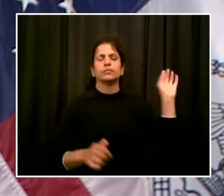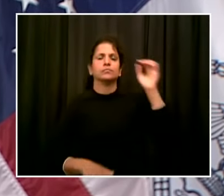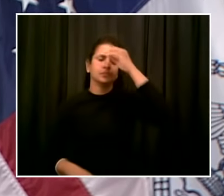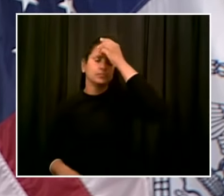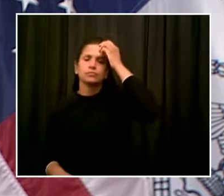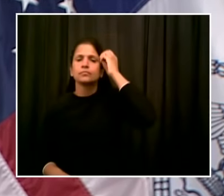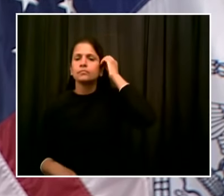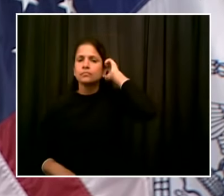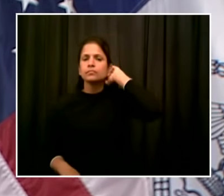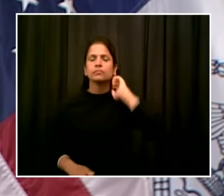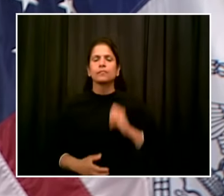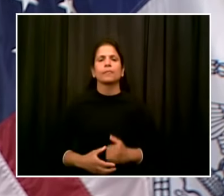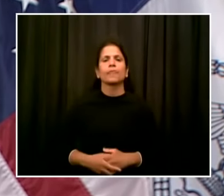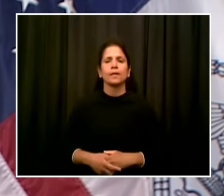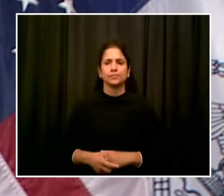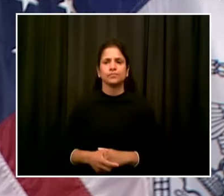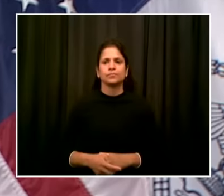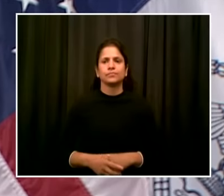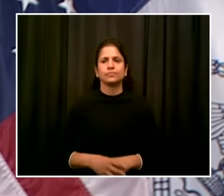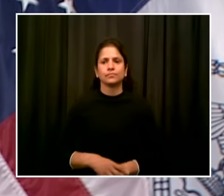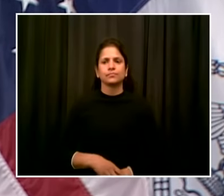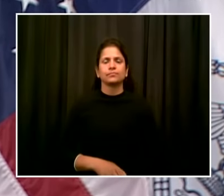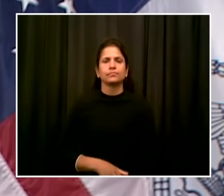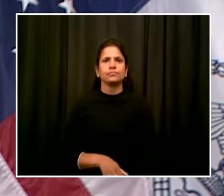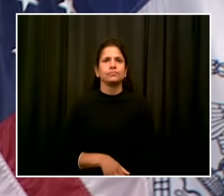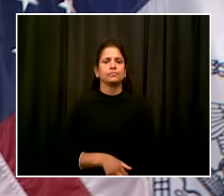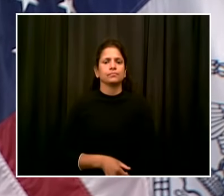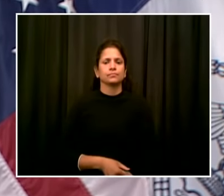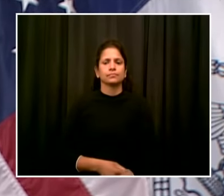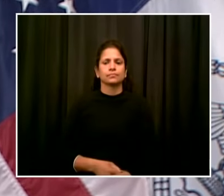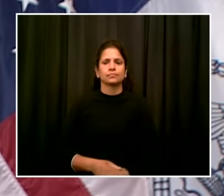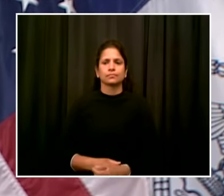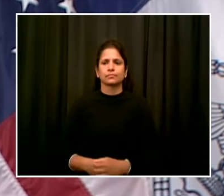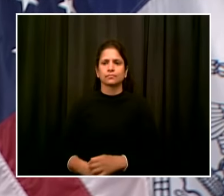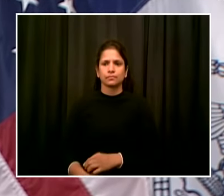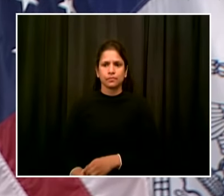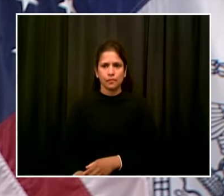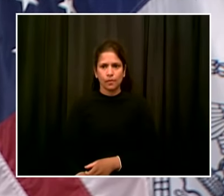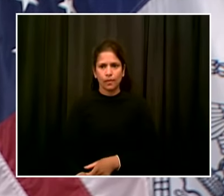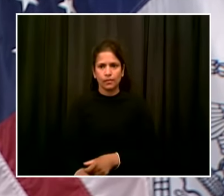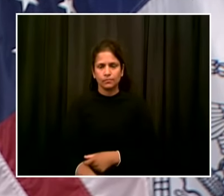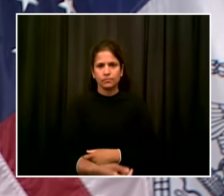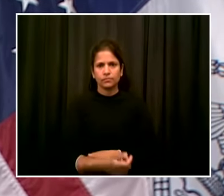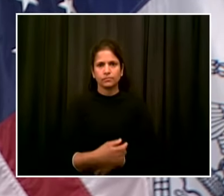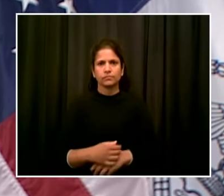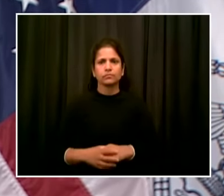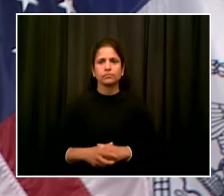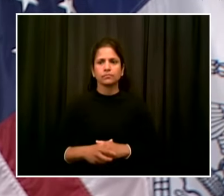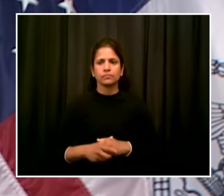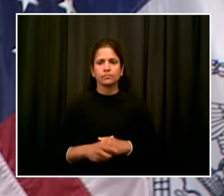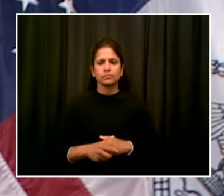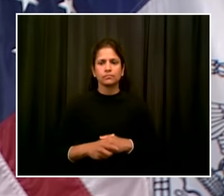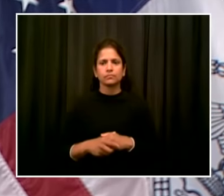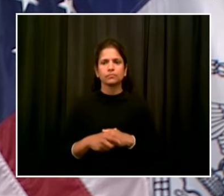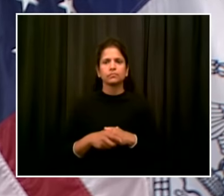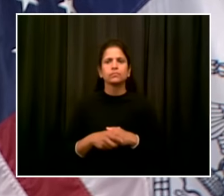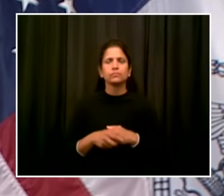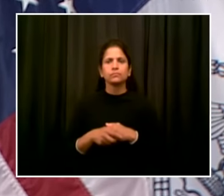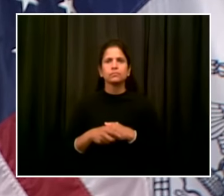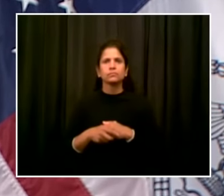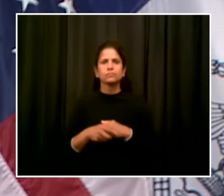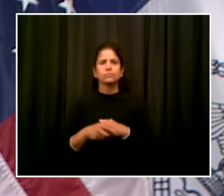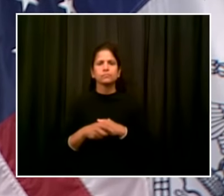usar mascarilla y mantener distancia entre uno y otro.